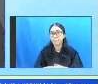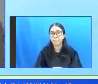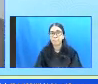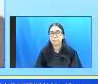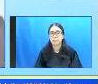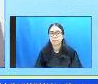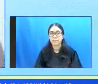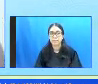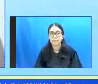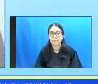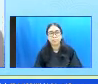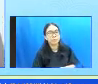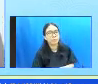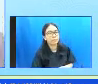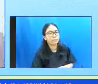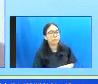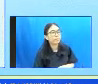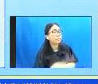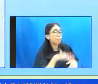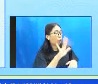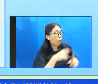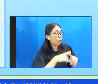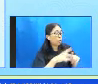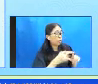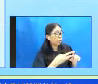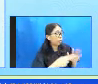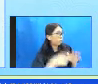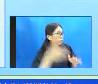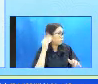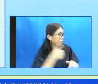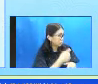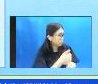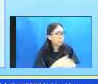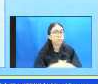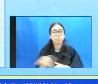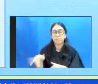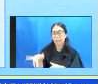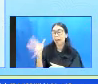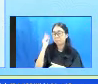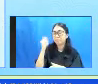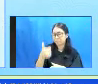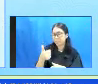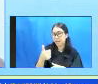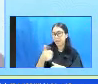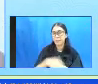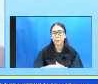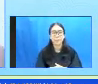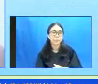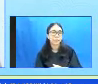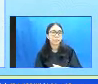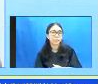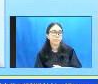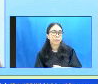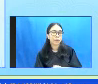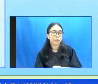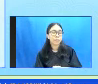Okay. Hello, Karen. Can you hear you? Yes, I can hear you clearly now. Maaf, Pataki, the last 2 sentences, we couldn't hear